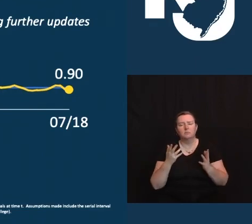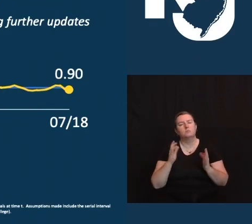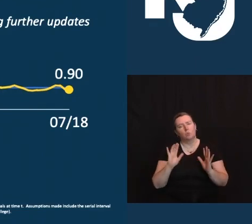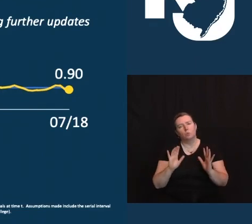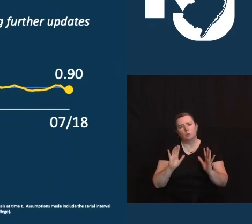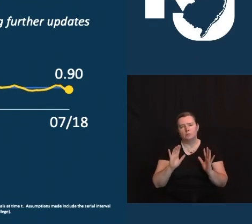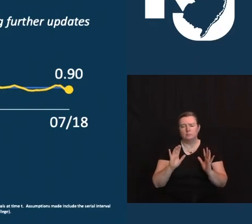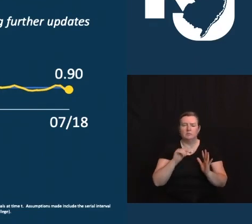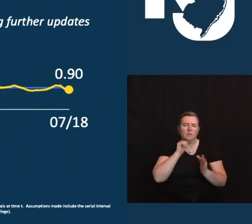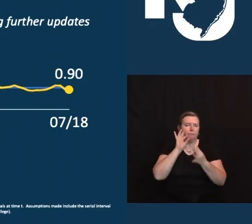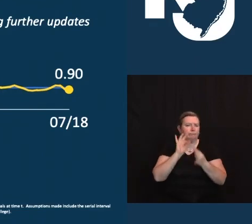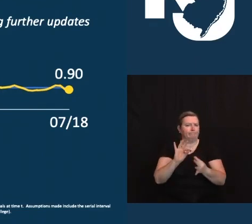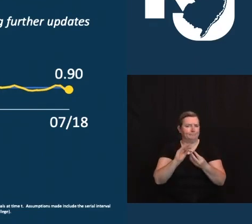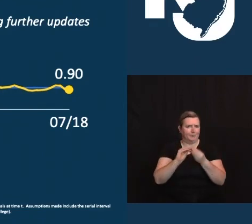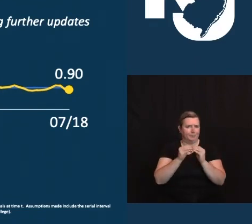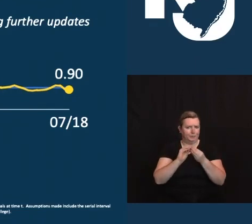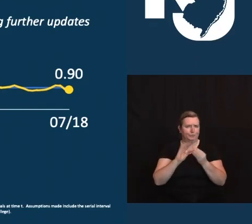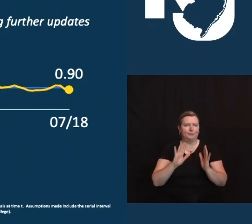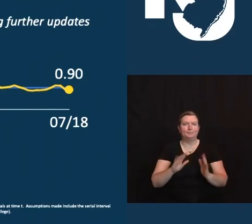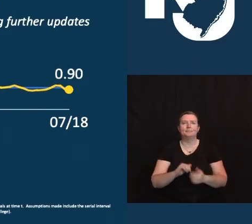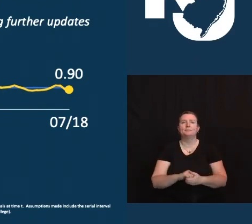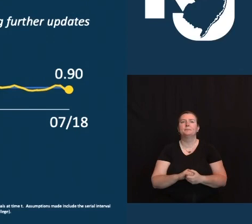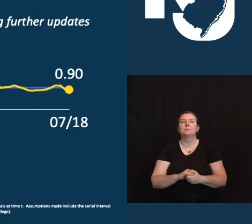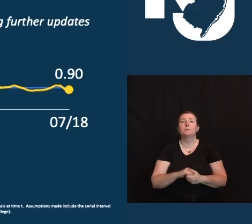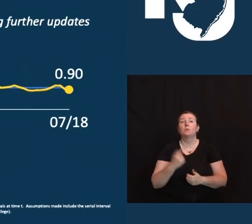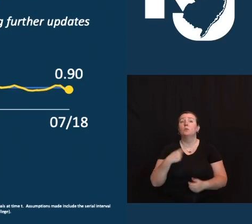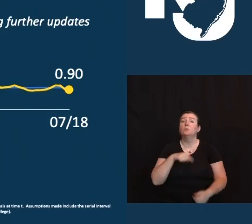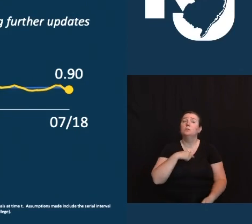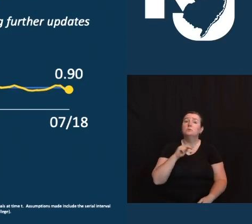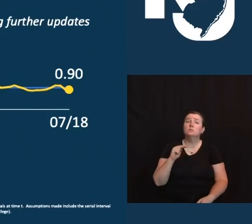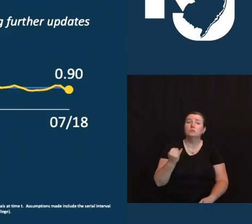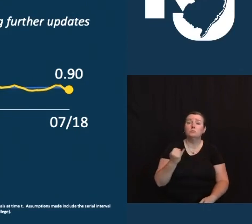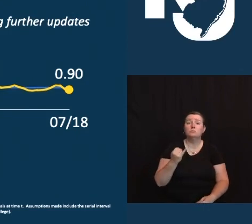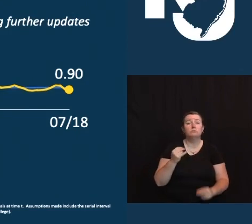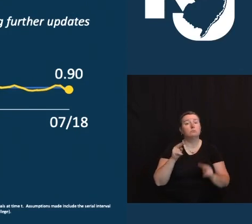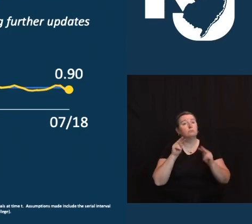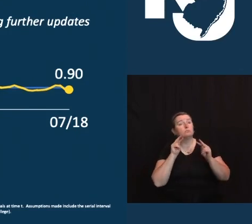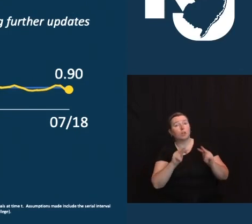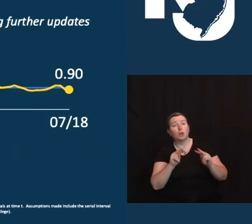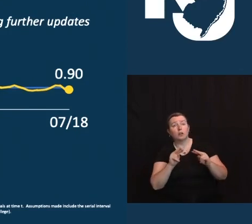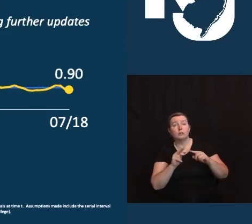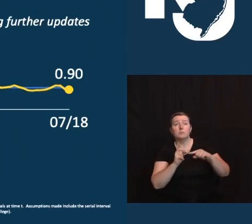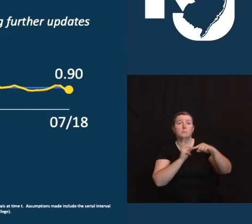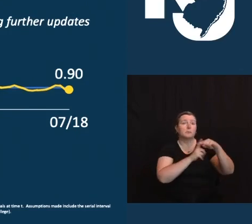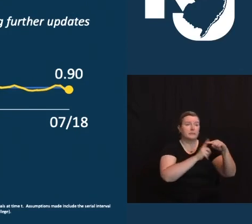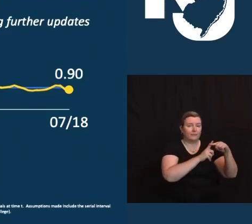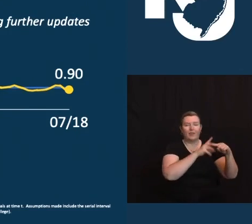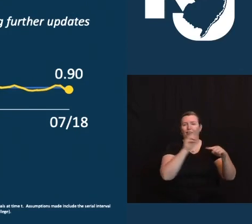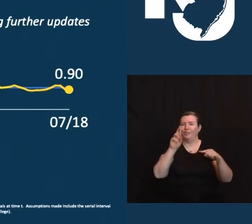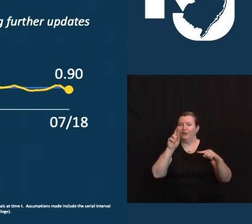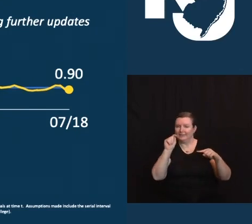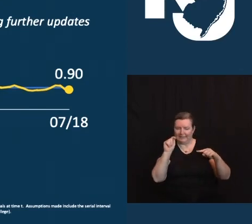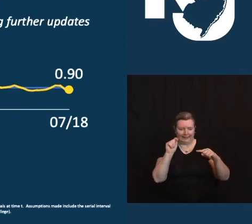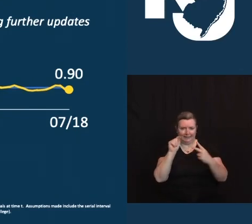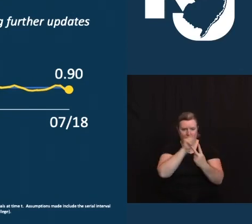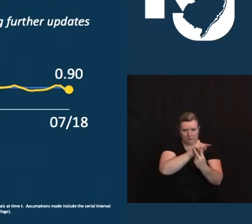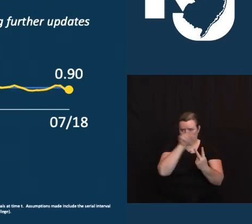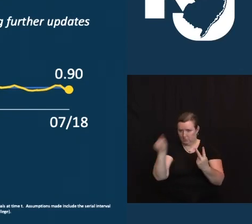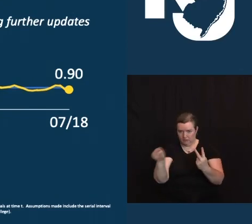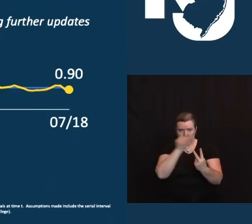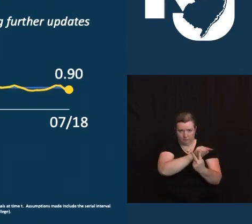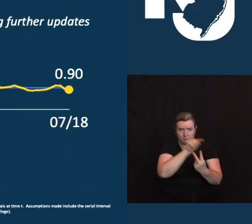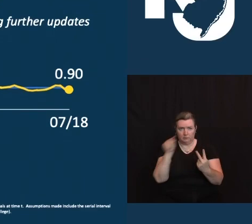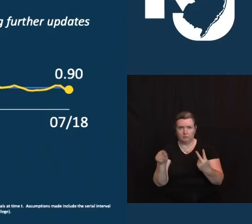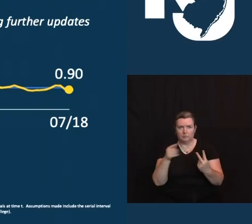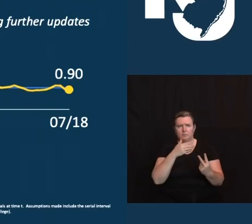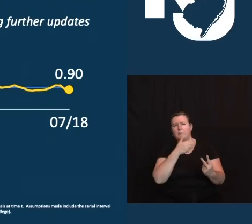daily positivity and daily positivity and rate of transmission are among, if not the best indicators related